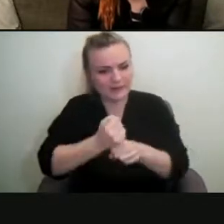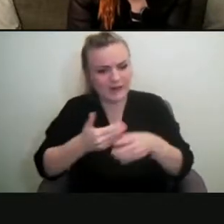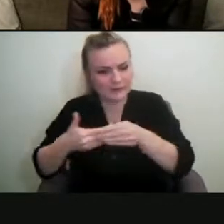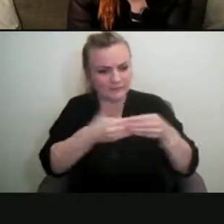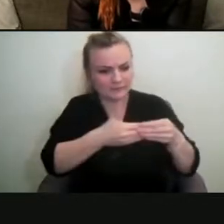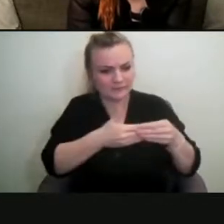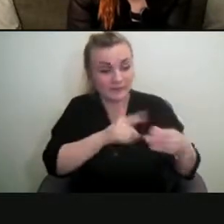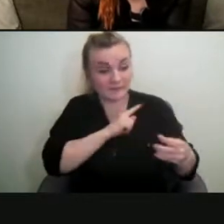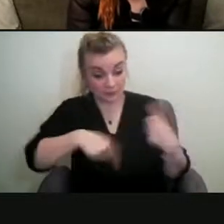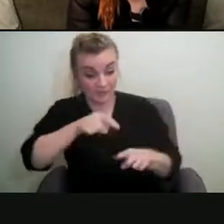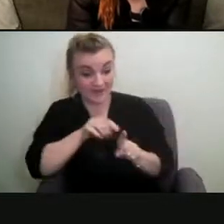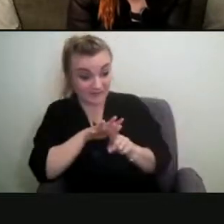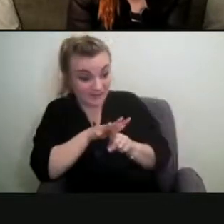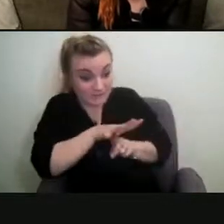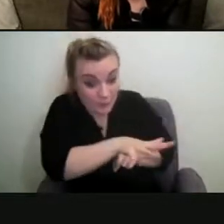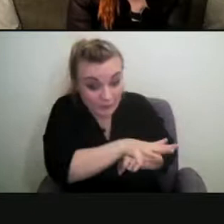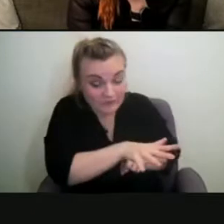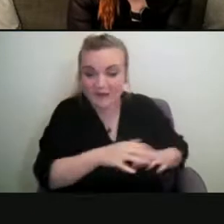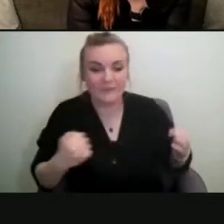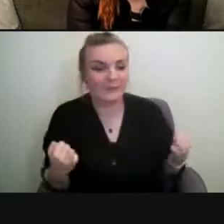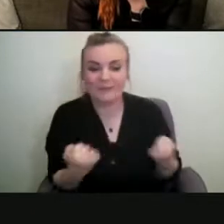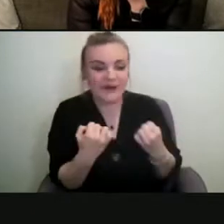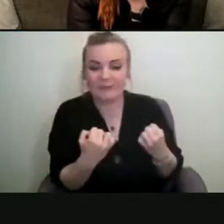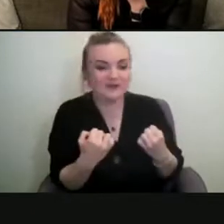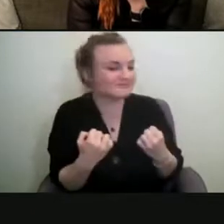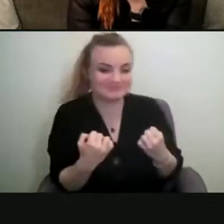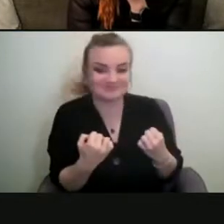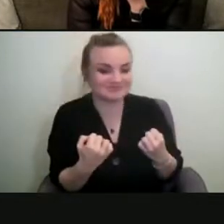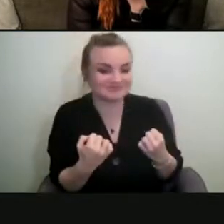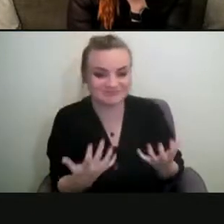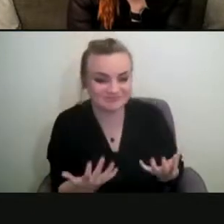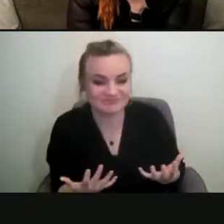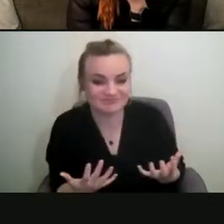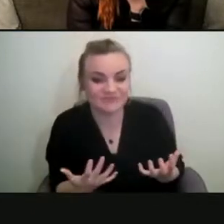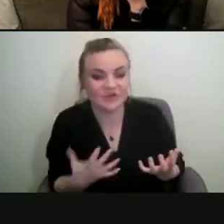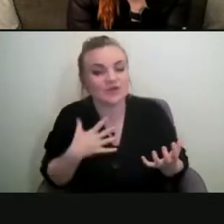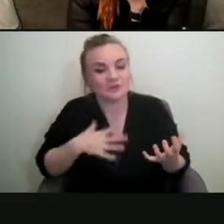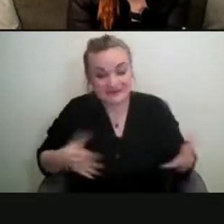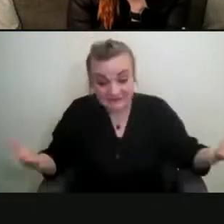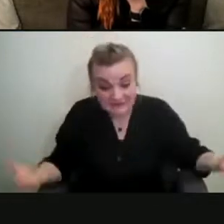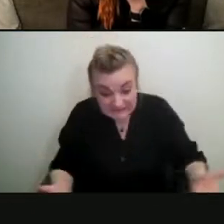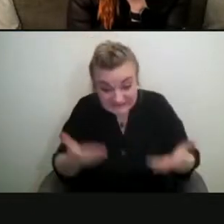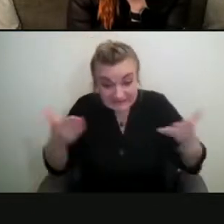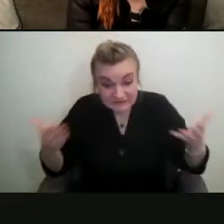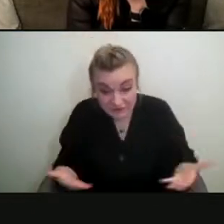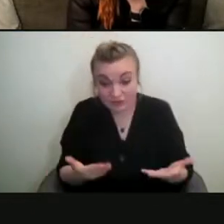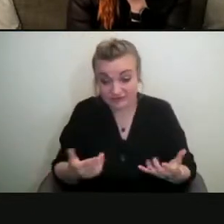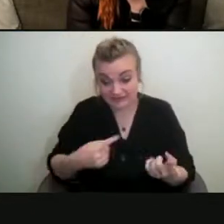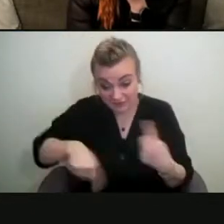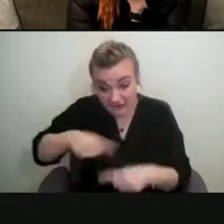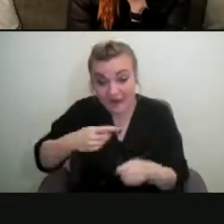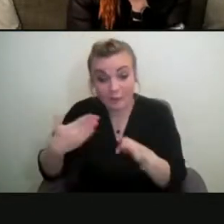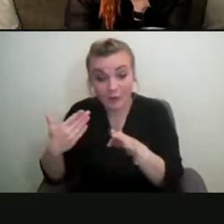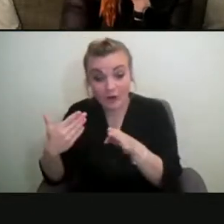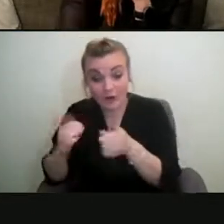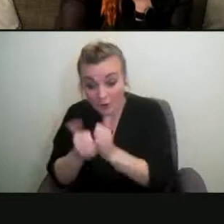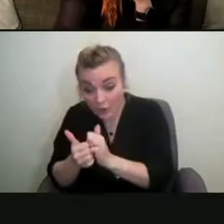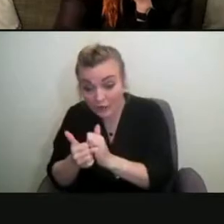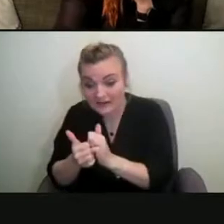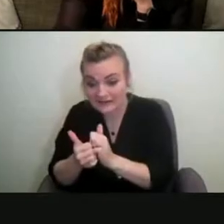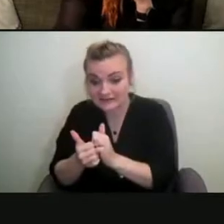power. I think we also need to encourage our colleagues to come out about